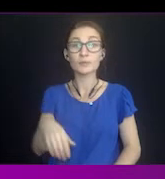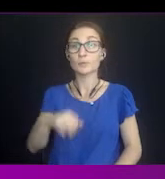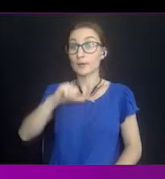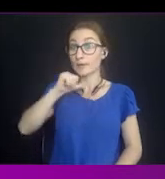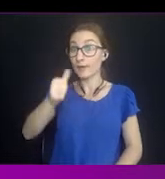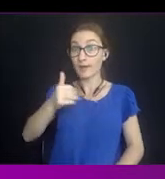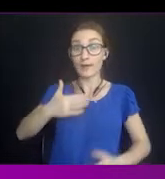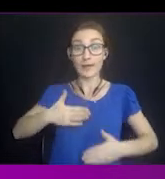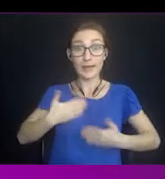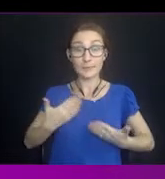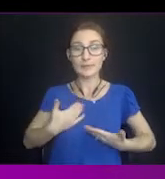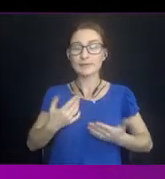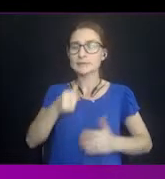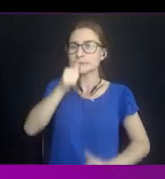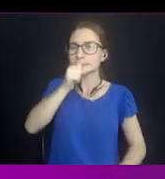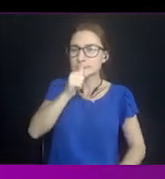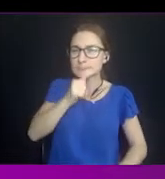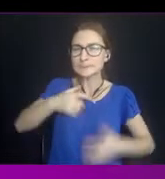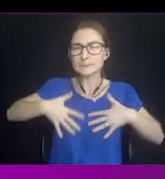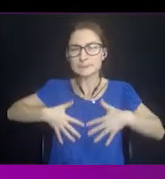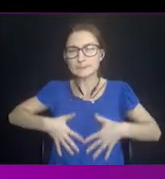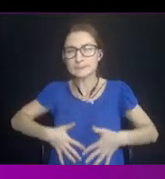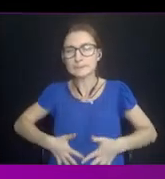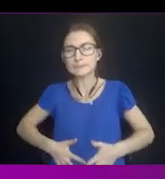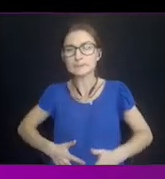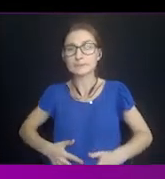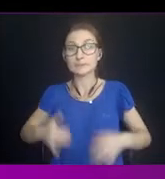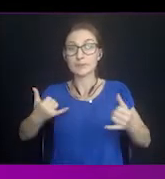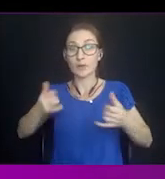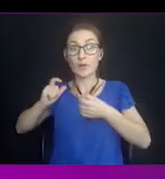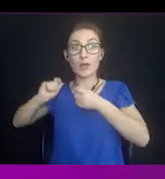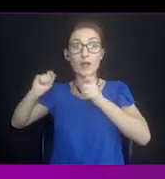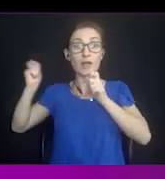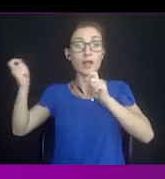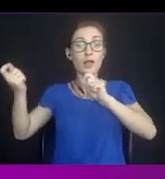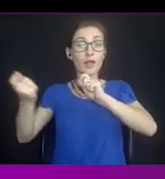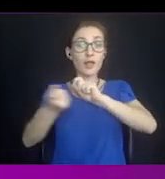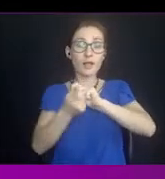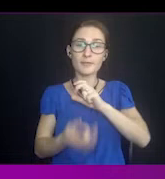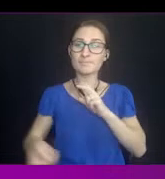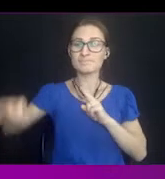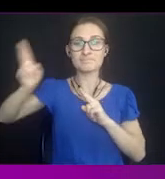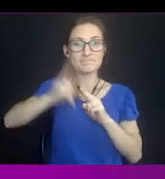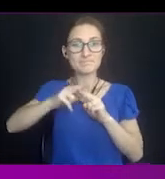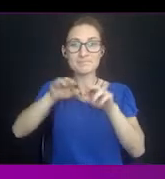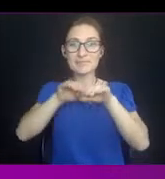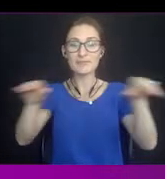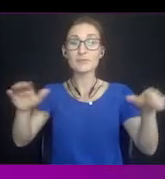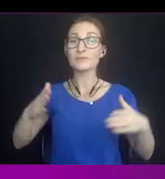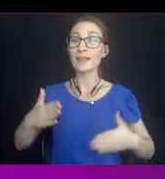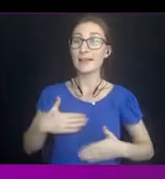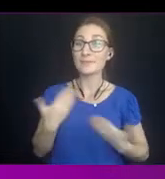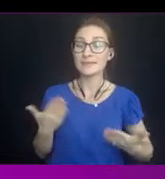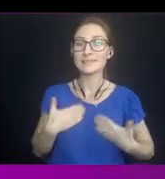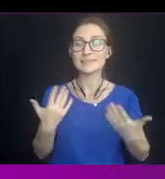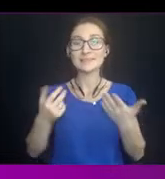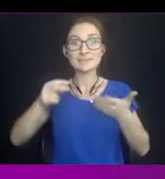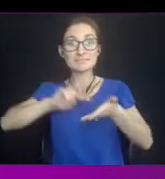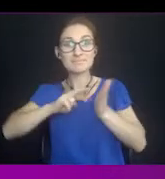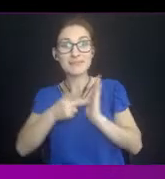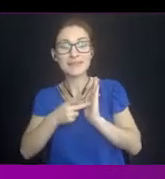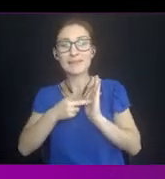this journey from unhappiness and suffering to the highest levels